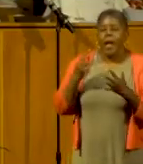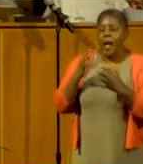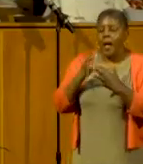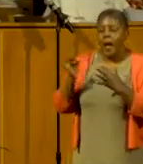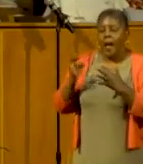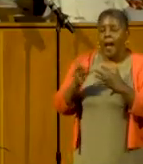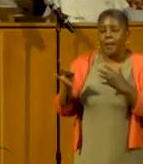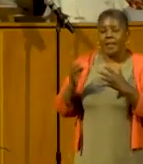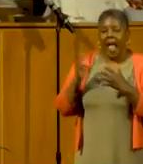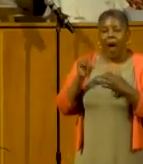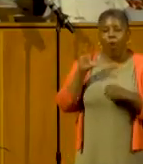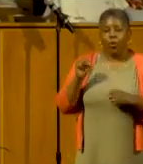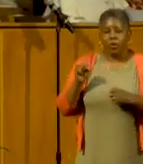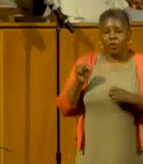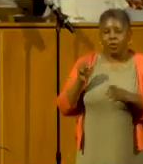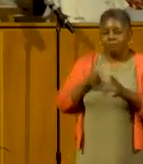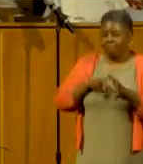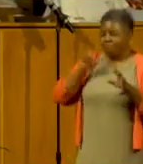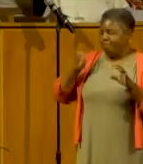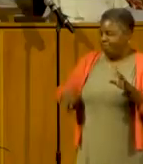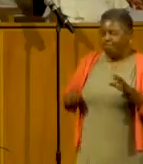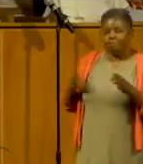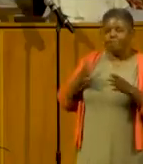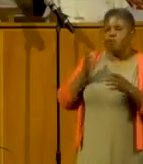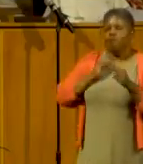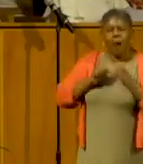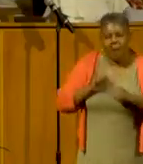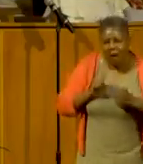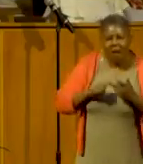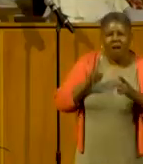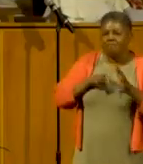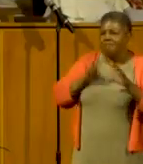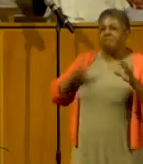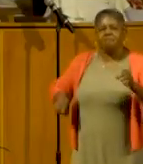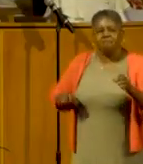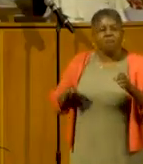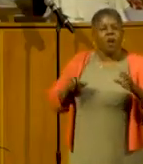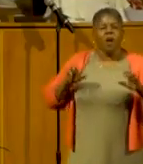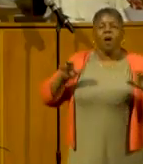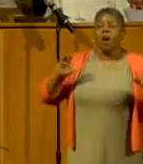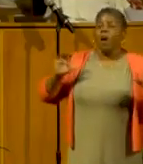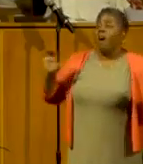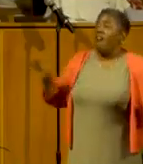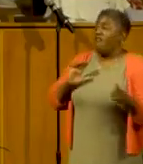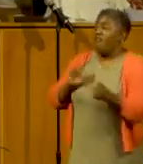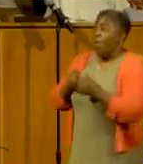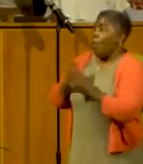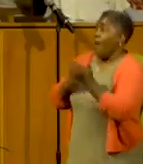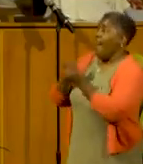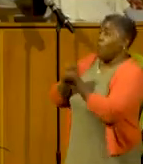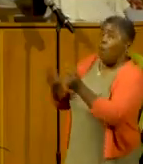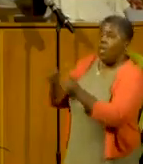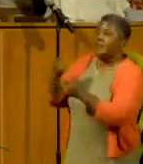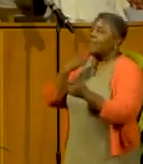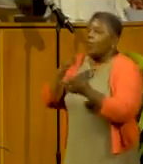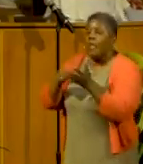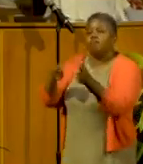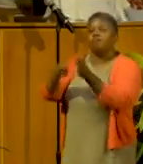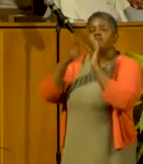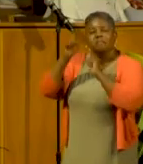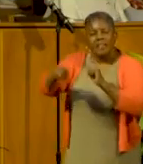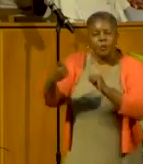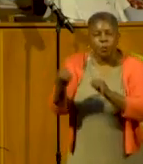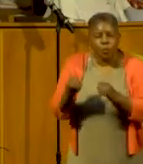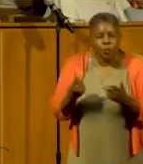today. Opt out of overload, opt out of drama, opt out of conforming to what everyone else tells you they need you to